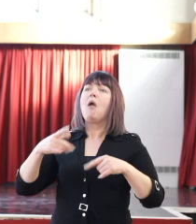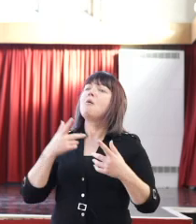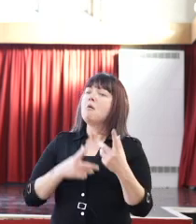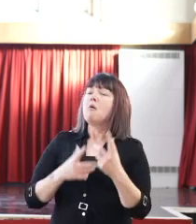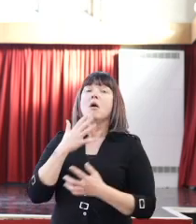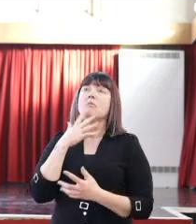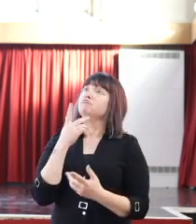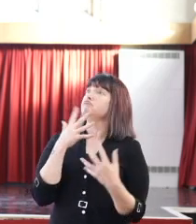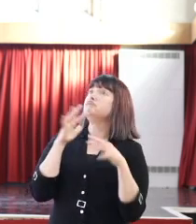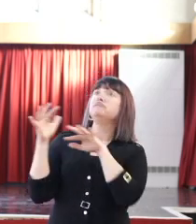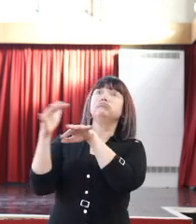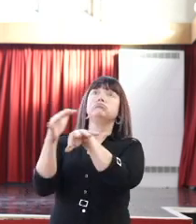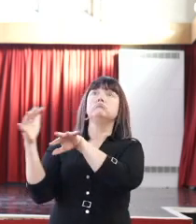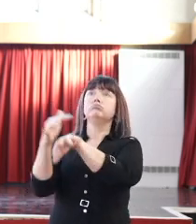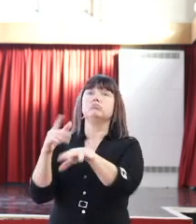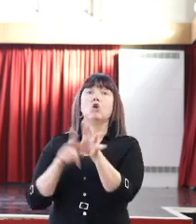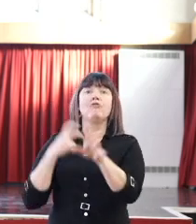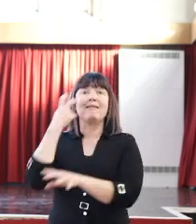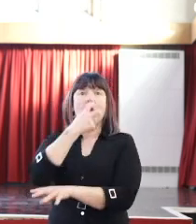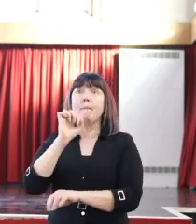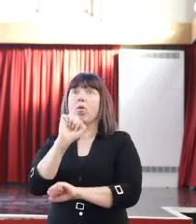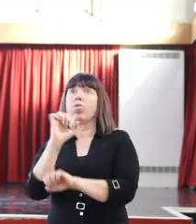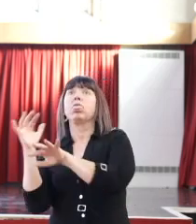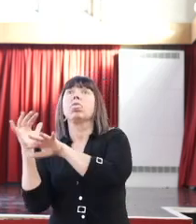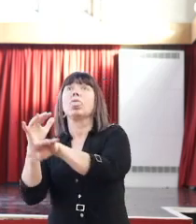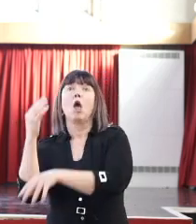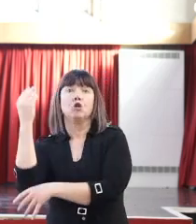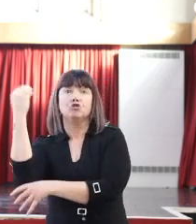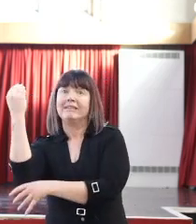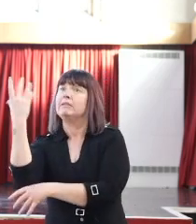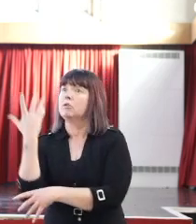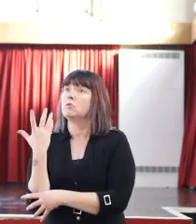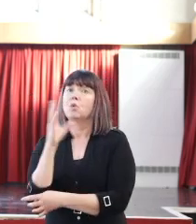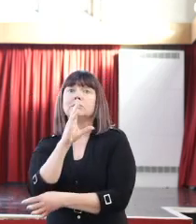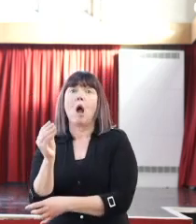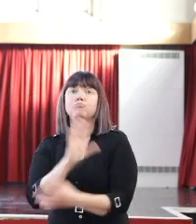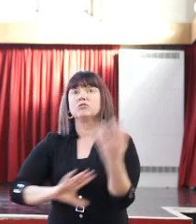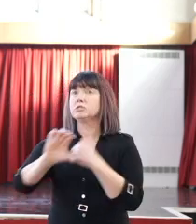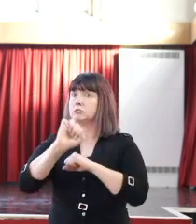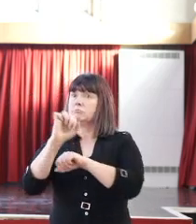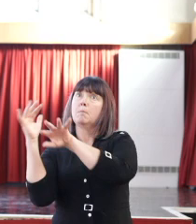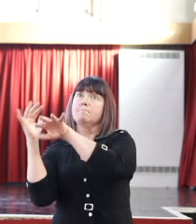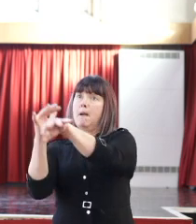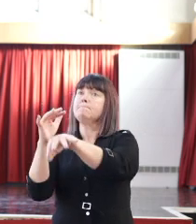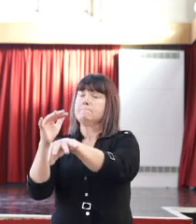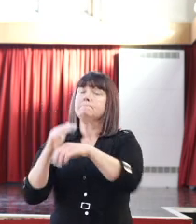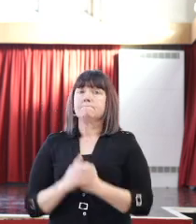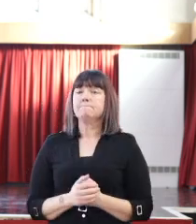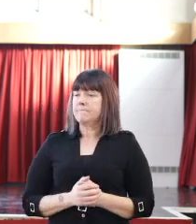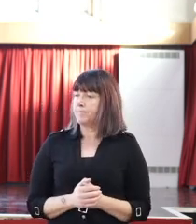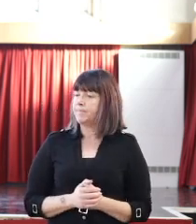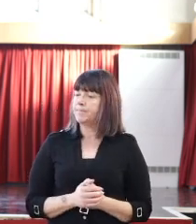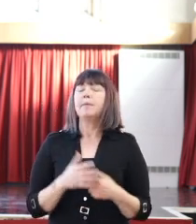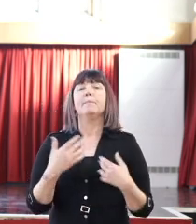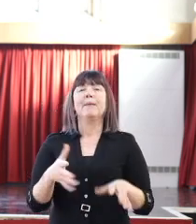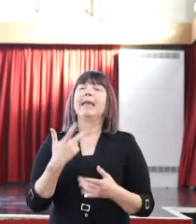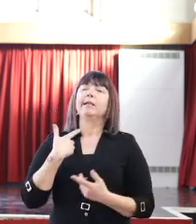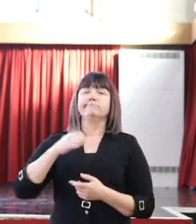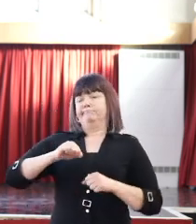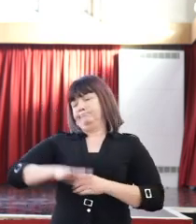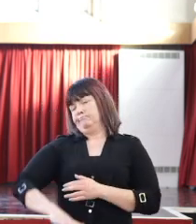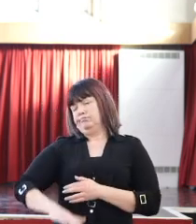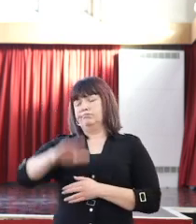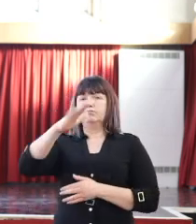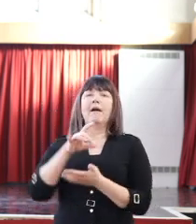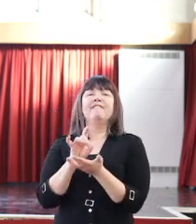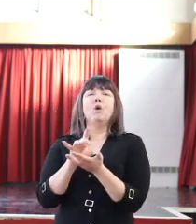Yarmouth their new home. In 1981, Norwich City Football Club legend Justin Fashanu, who grew up near Attleborough to a